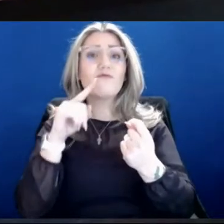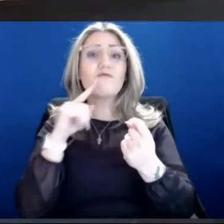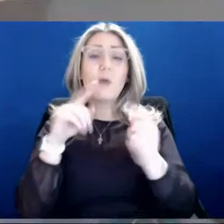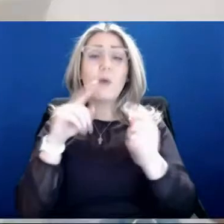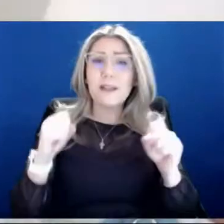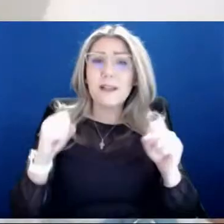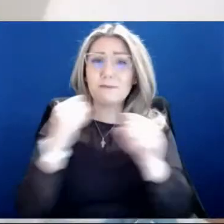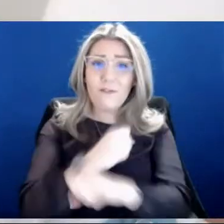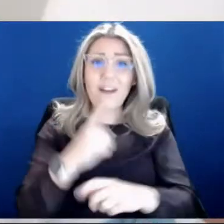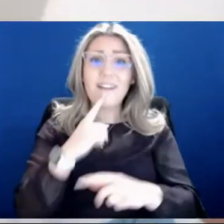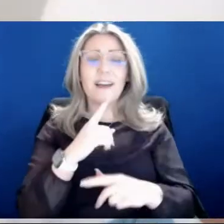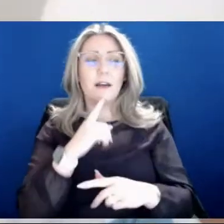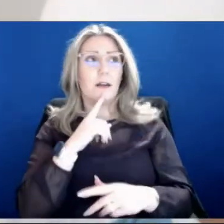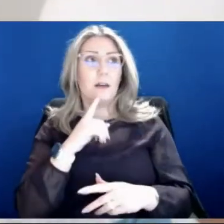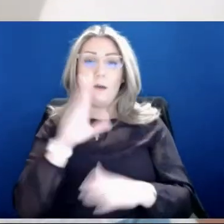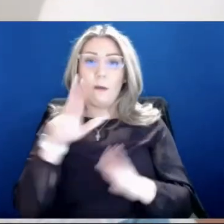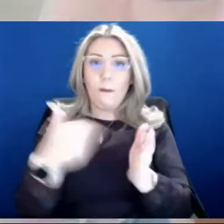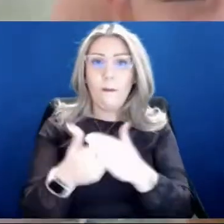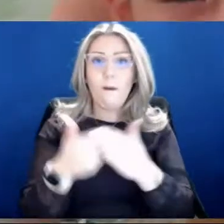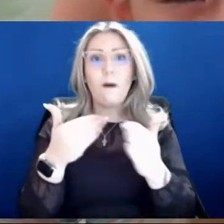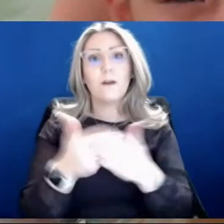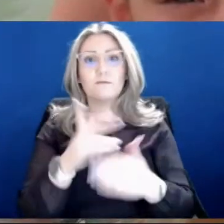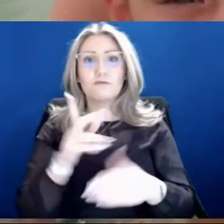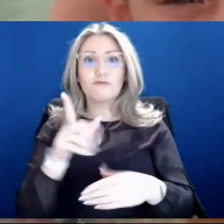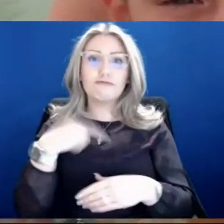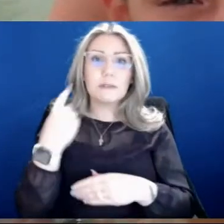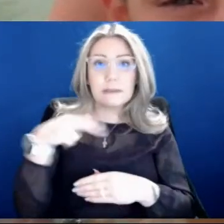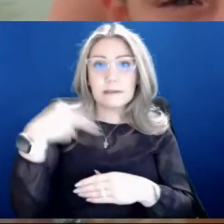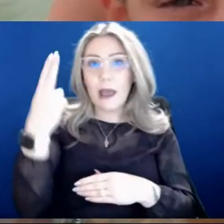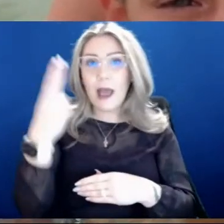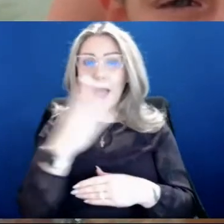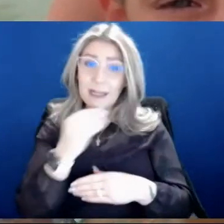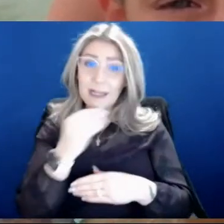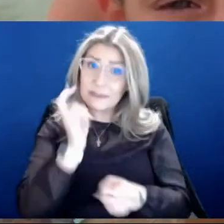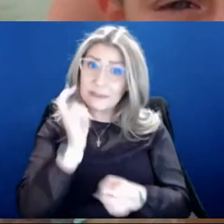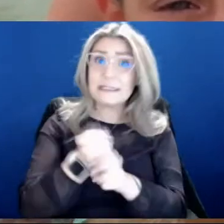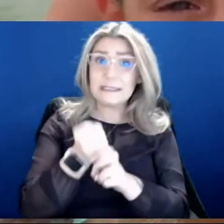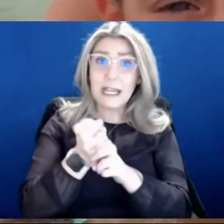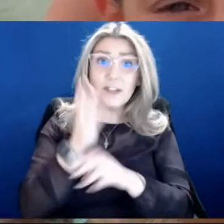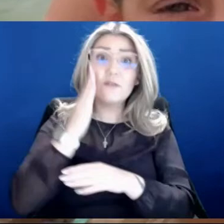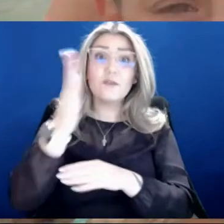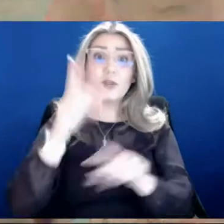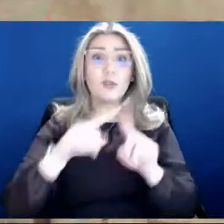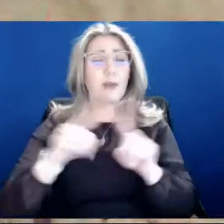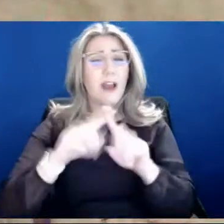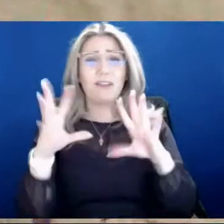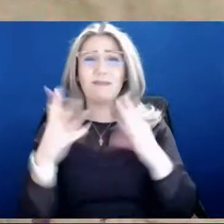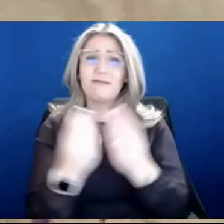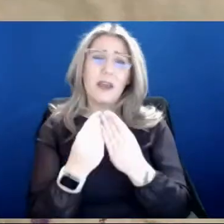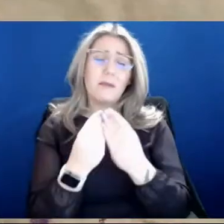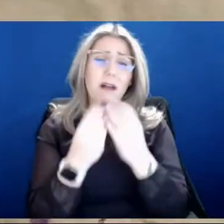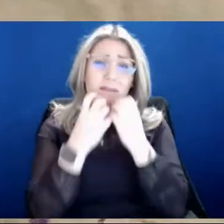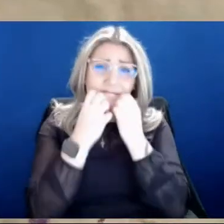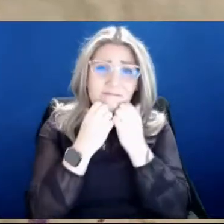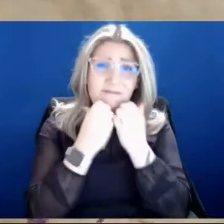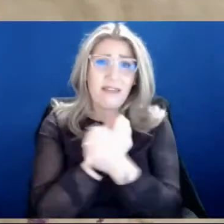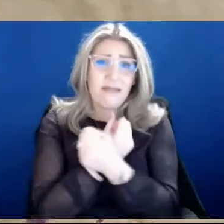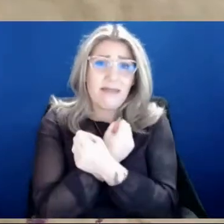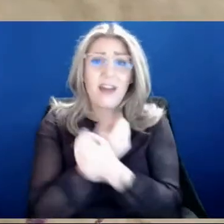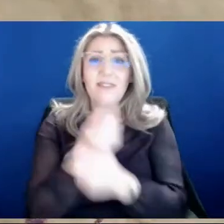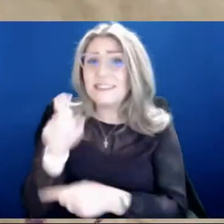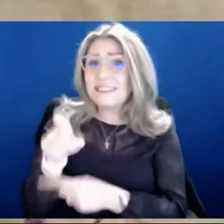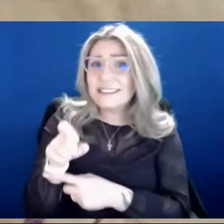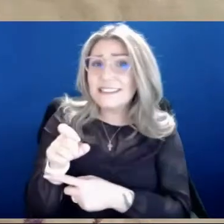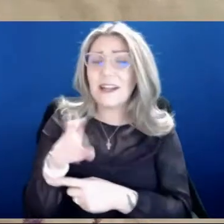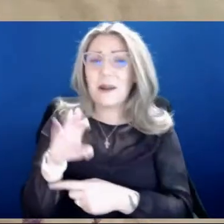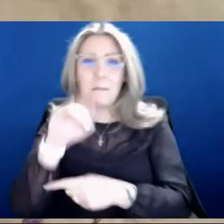sky high. The road ahead would be grueling, but with a family that desperately loved and needed her, Becky had every motivation